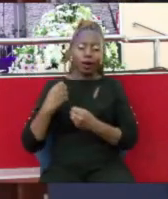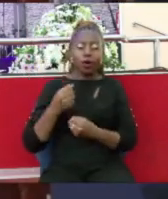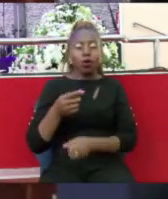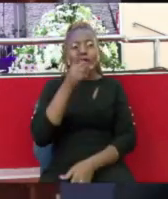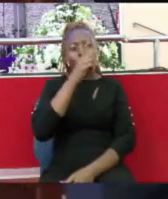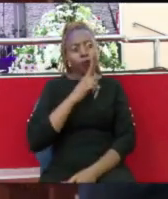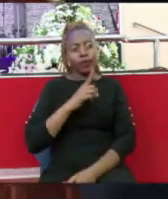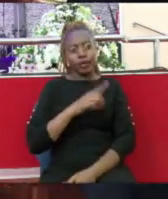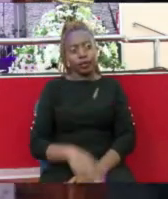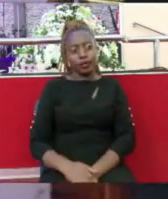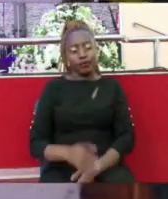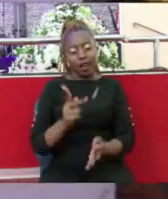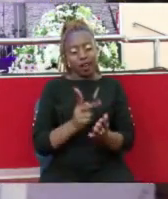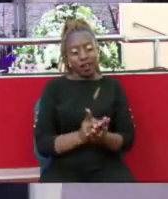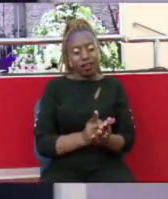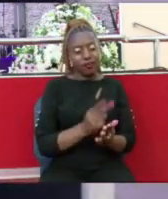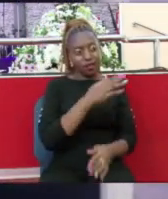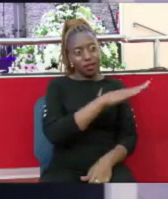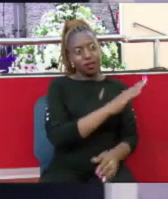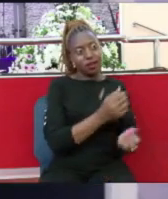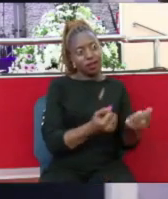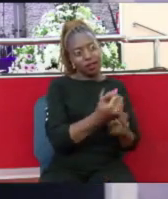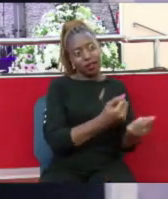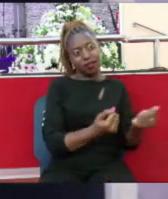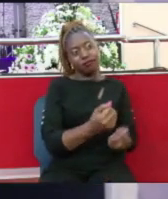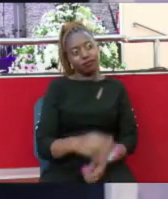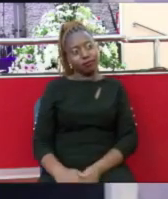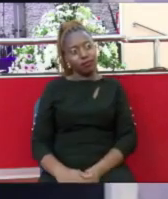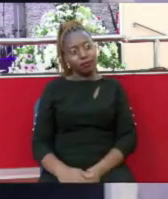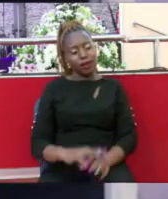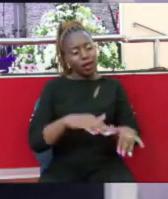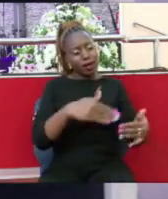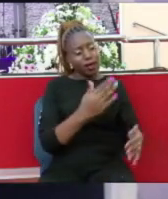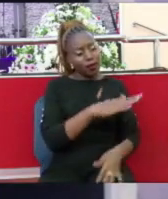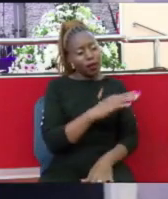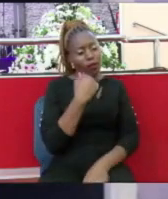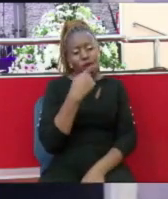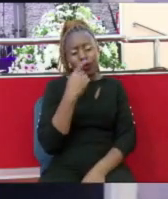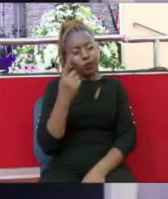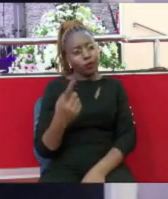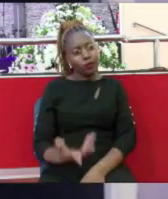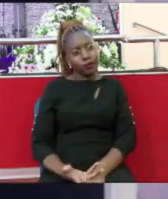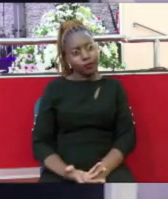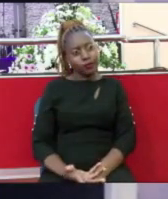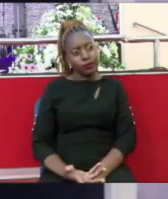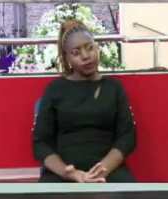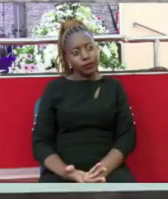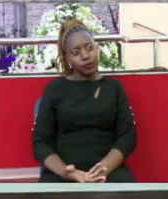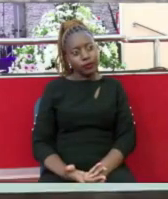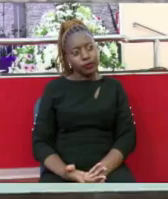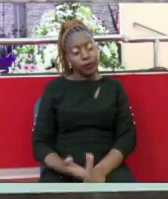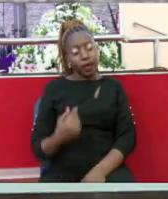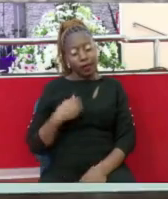maharage. Who gave him those beans? Nani akampa yale maharagwe? So we were driving and my